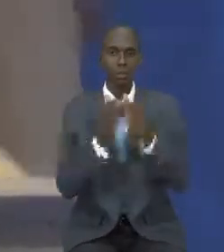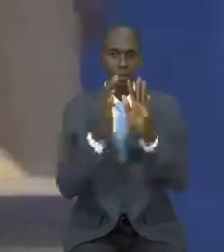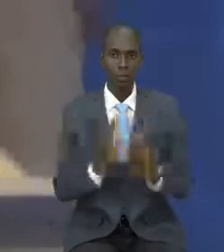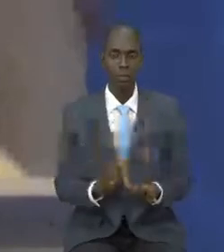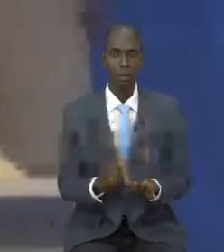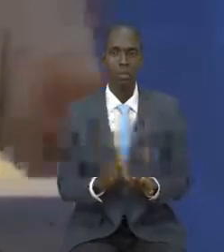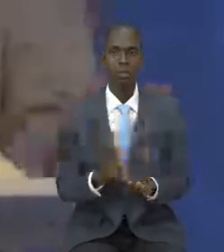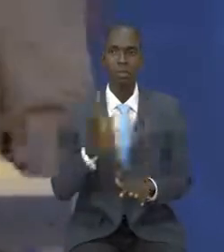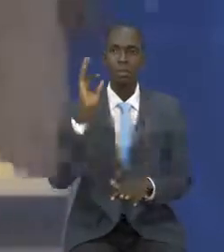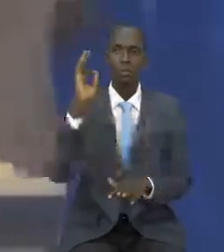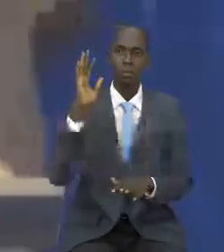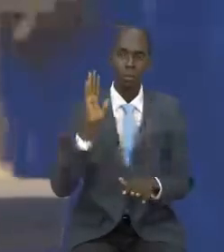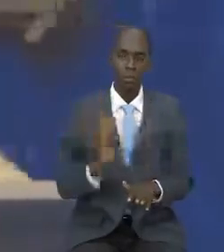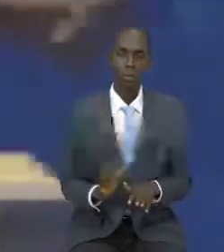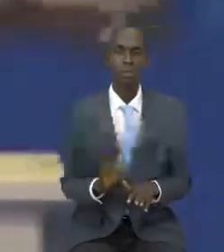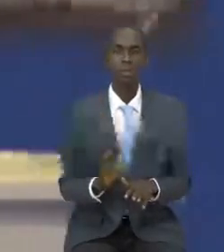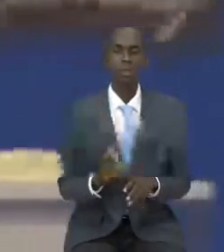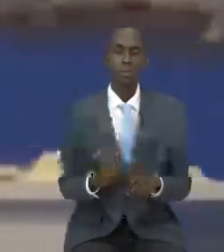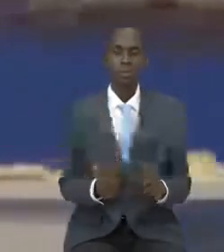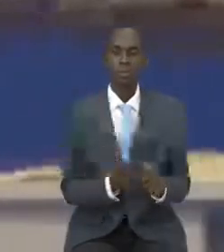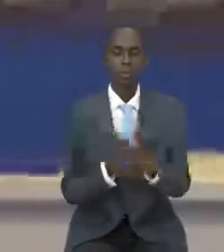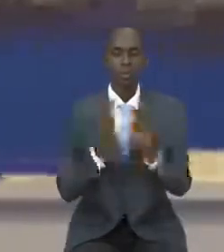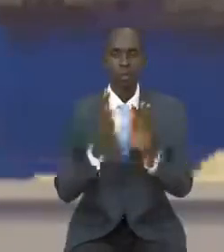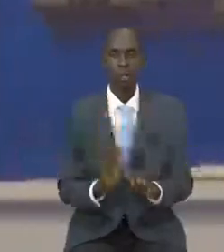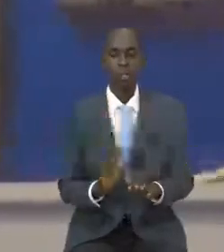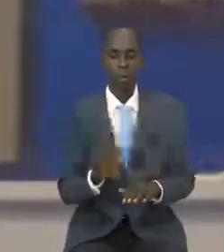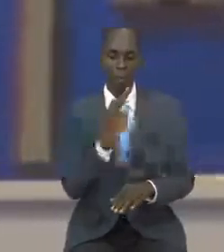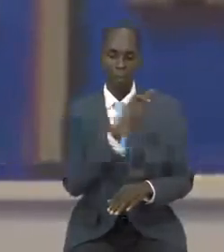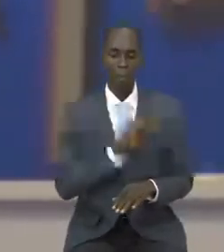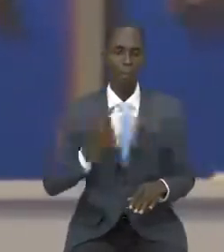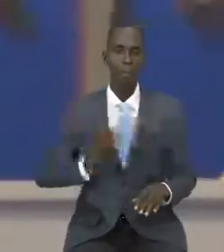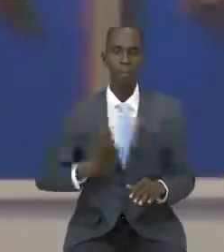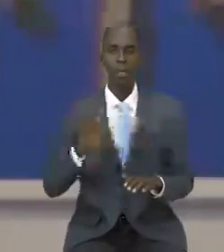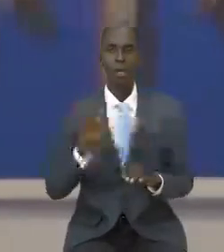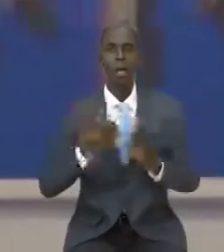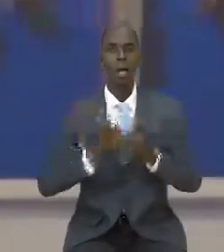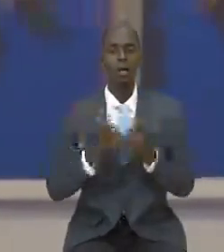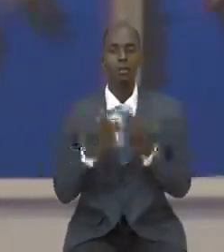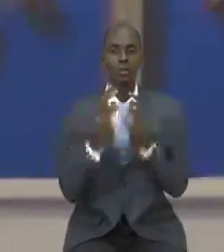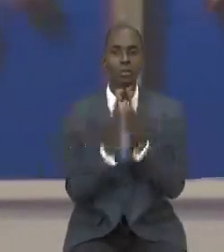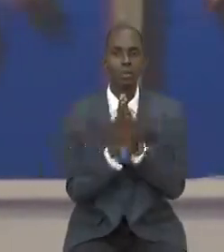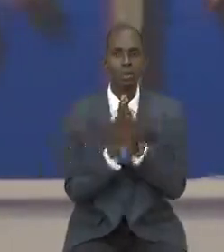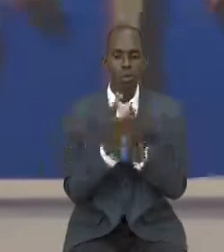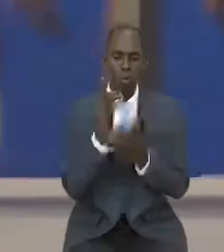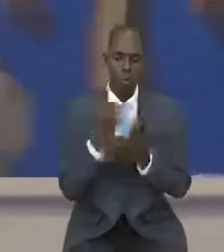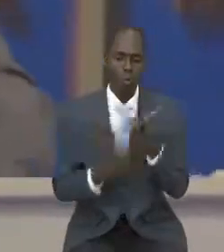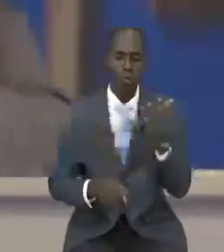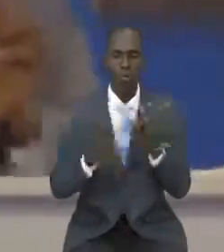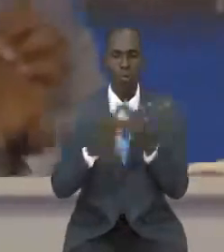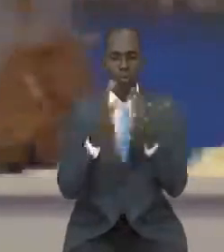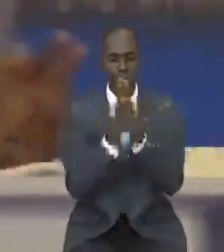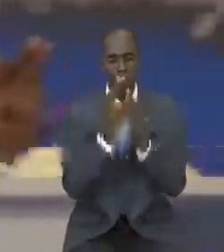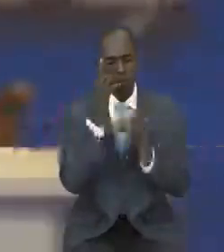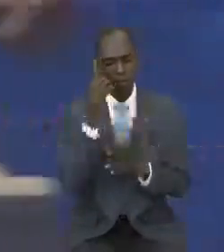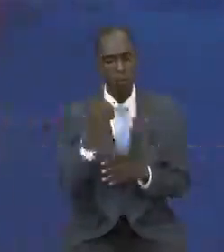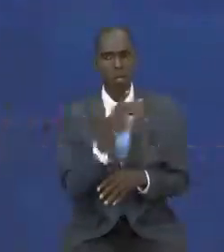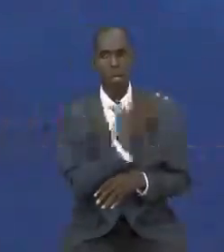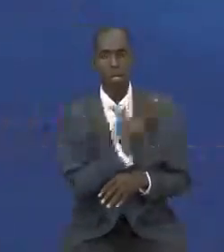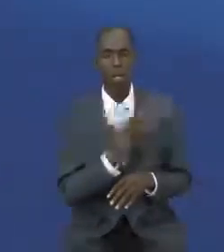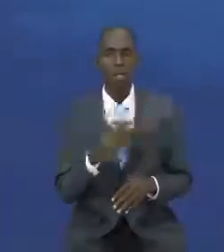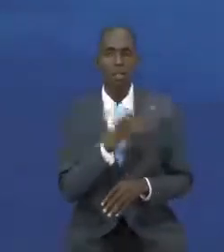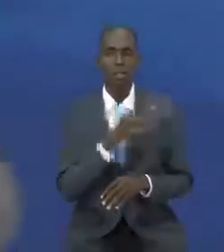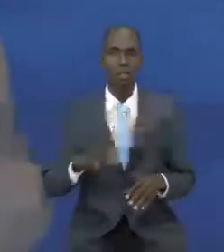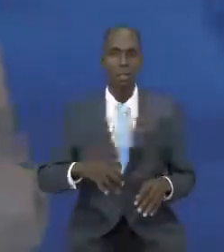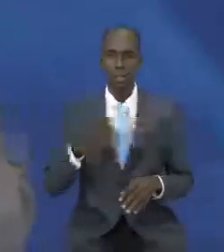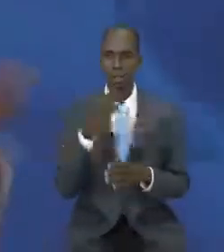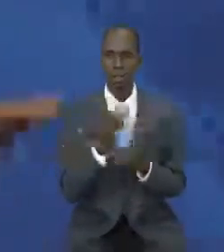ministers, and the members, how to pray, what to pray for. And he said, after